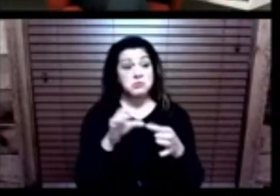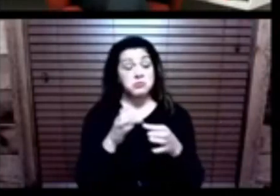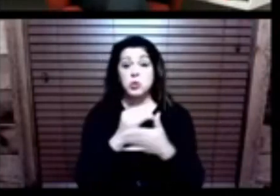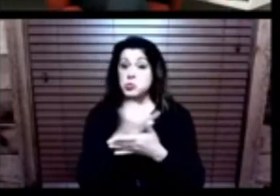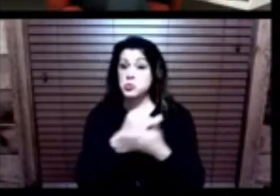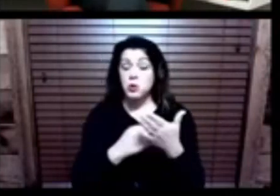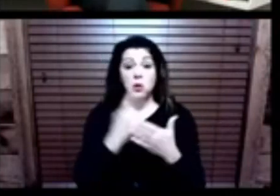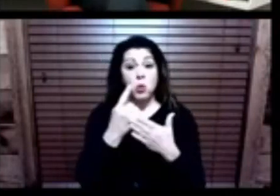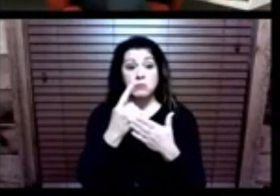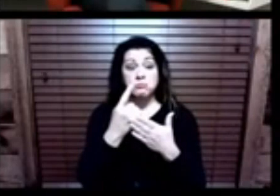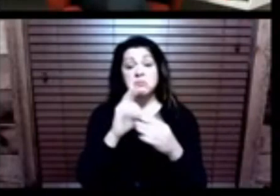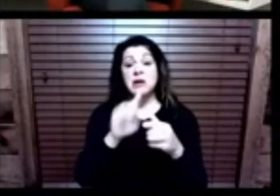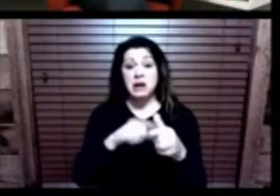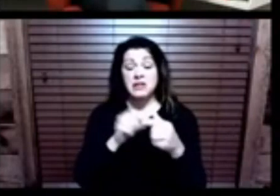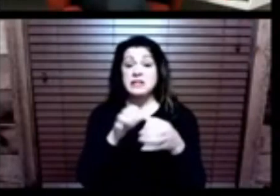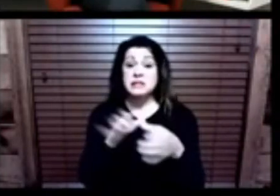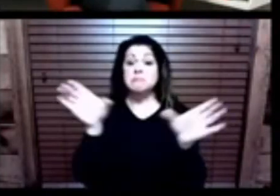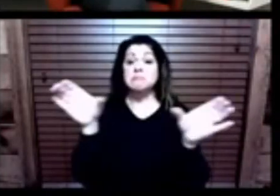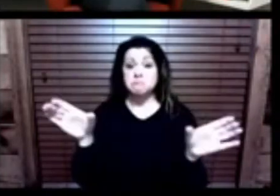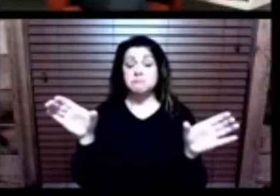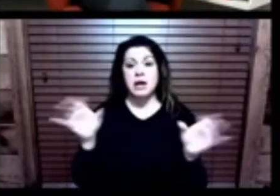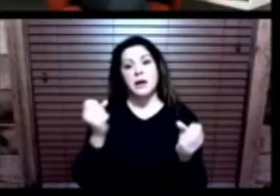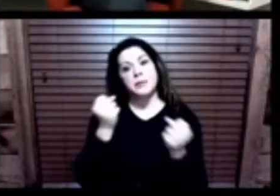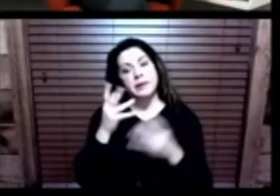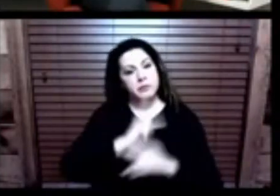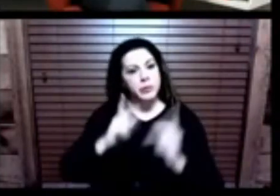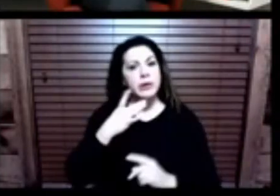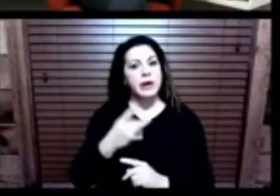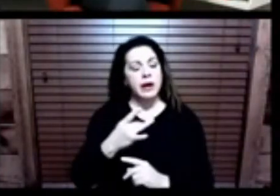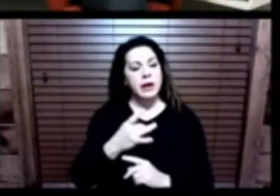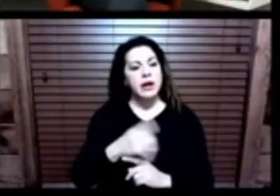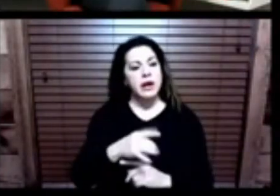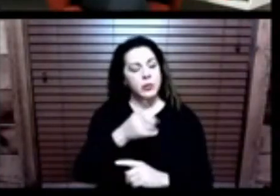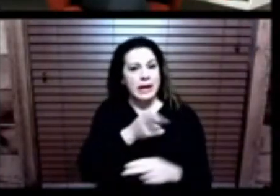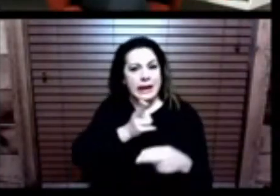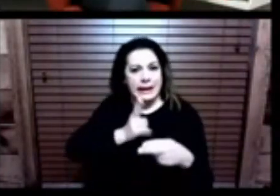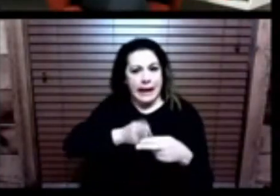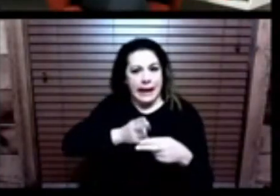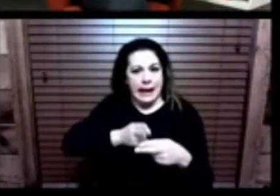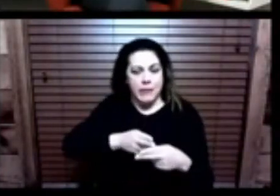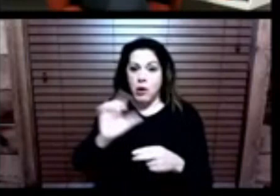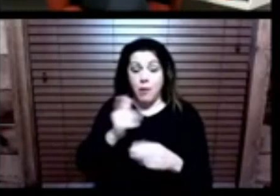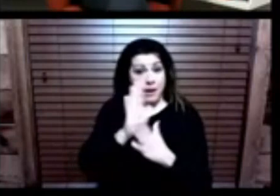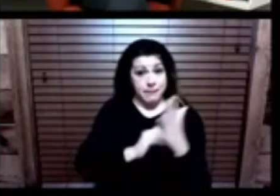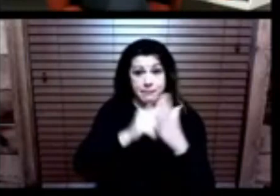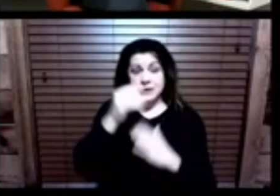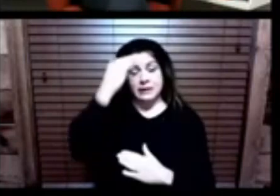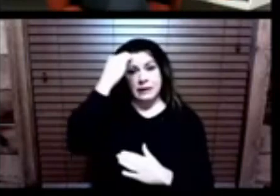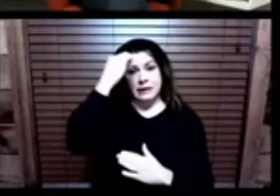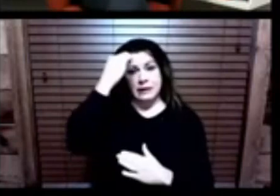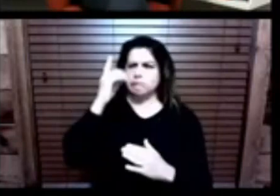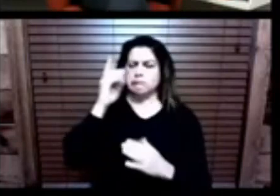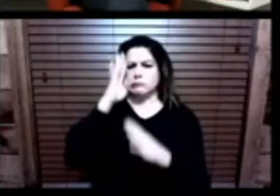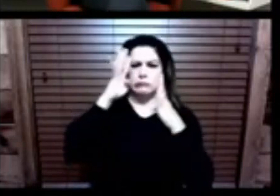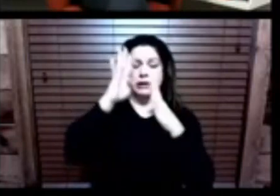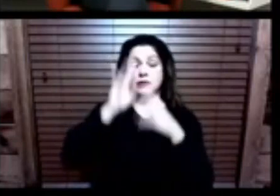matter of fact, a lot of people liked it, and we had to get together and name all these paintings. You can notice I'll have to think about what we name them,